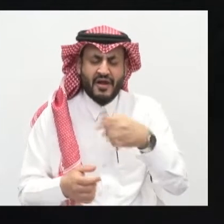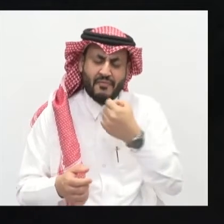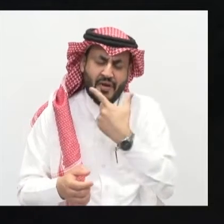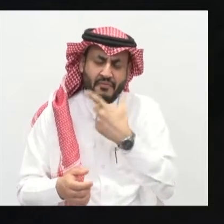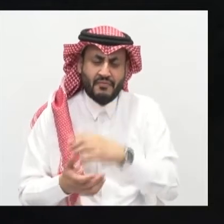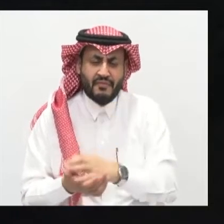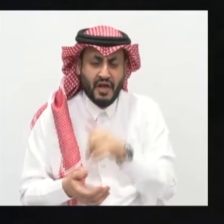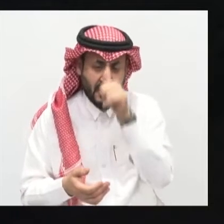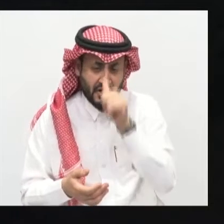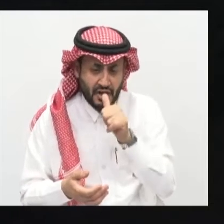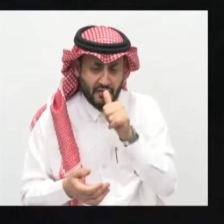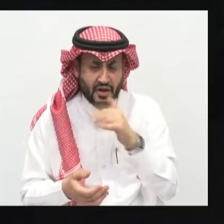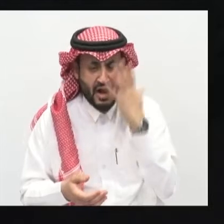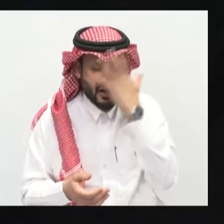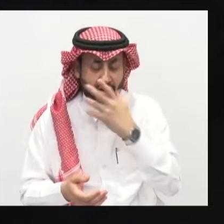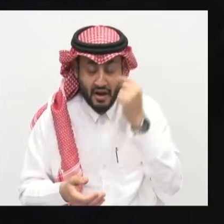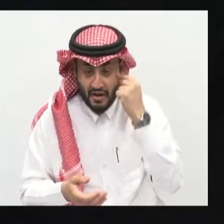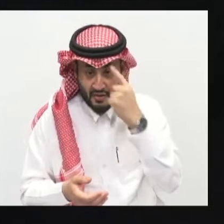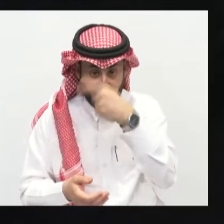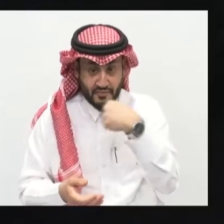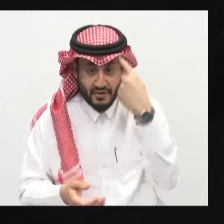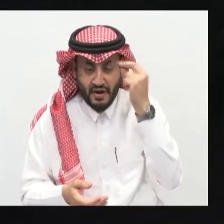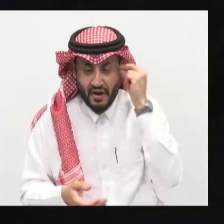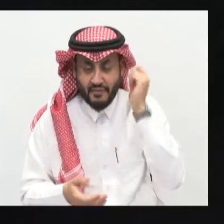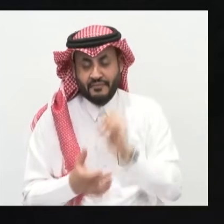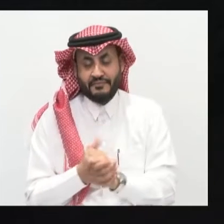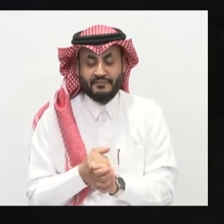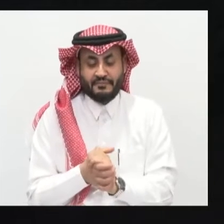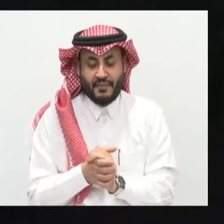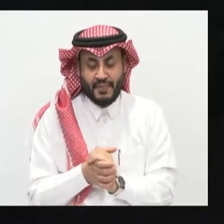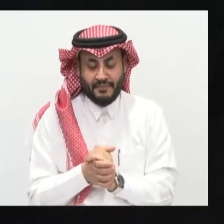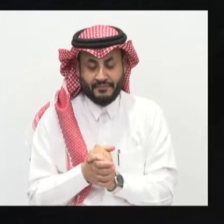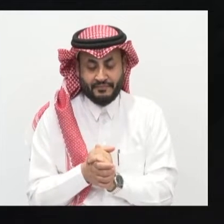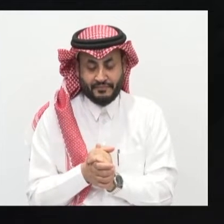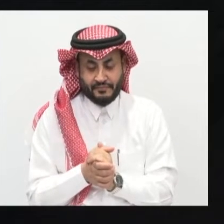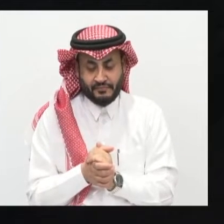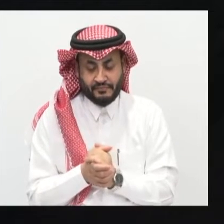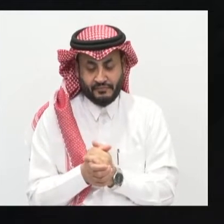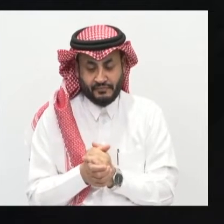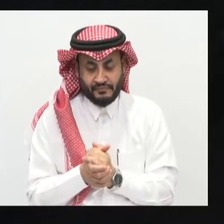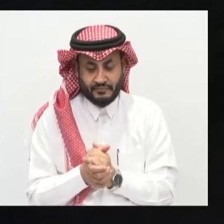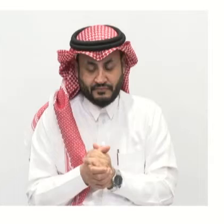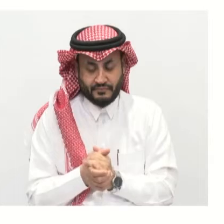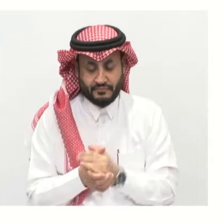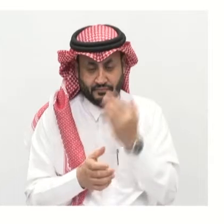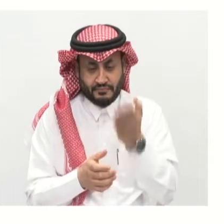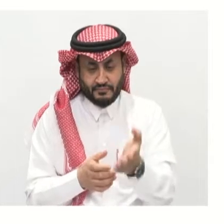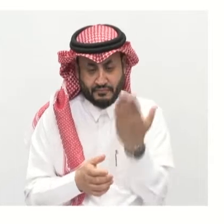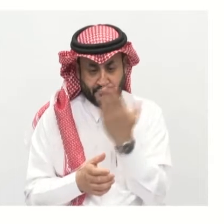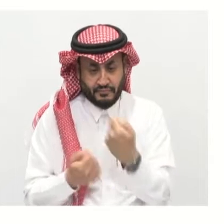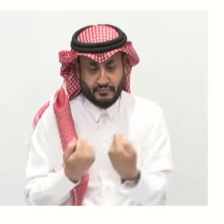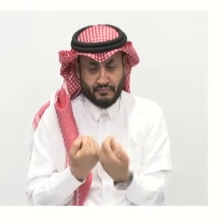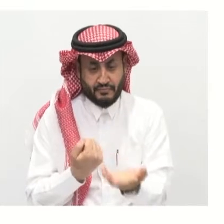happy, she's happy. Oh, he looks really angry. I can tell from your face, right? So let's read this question